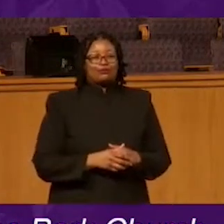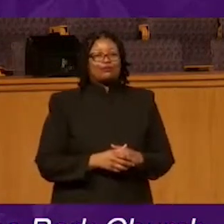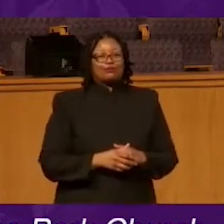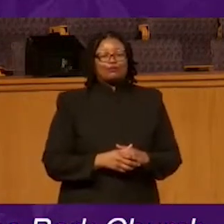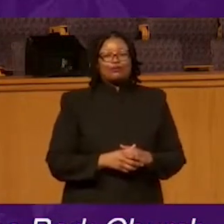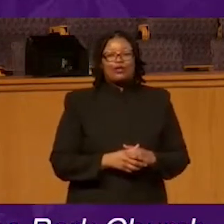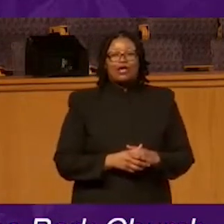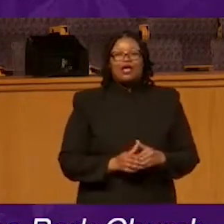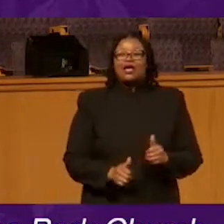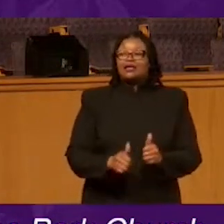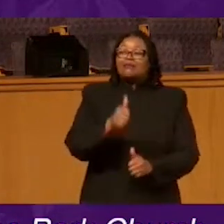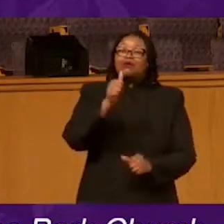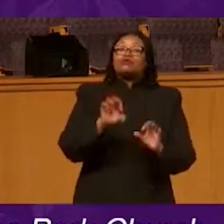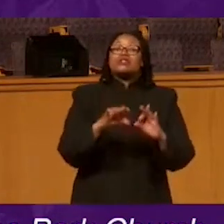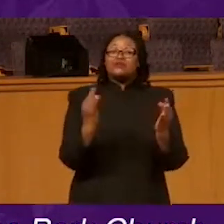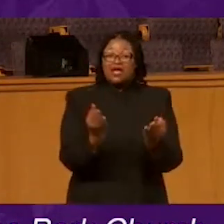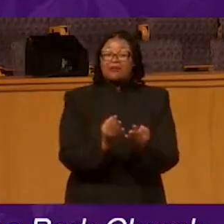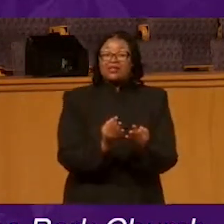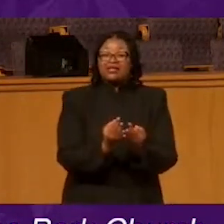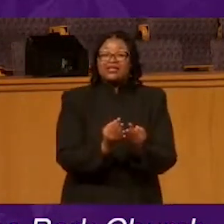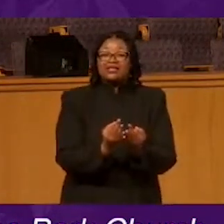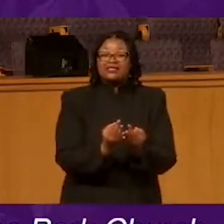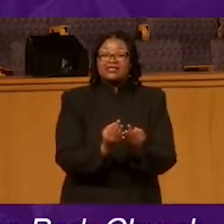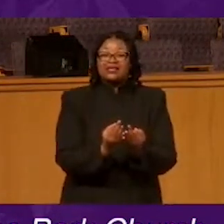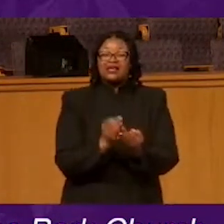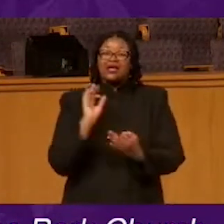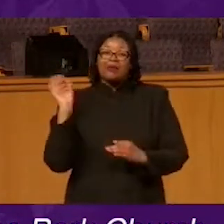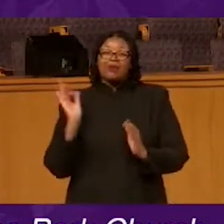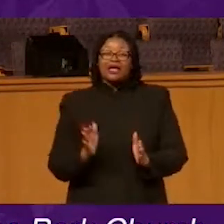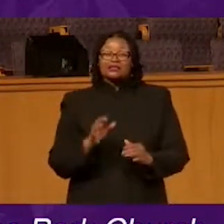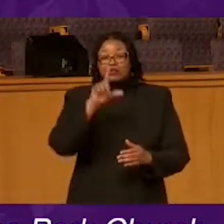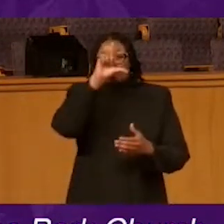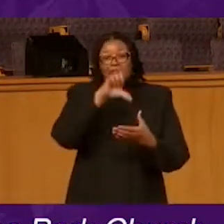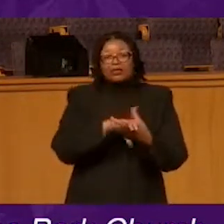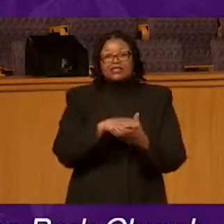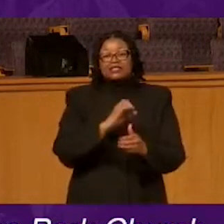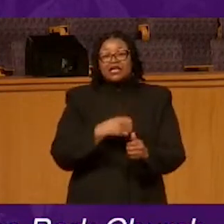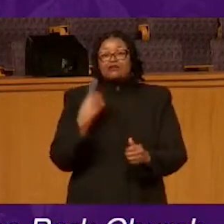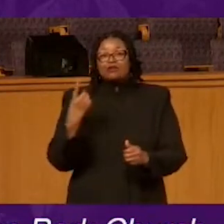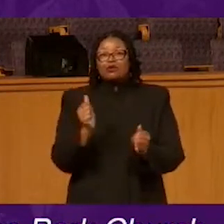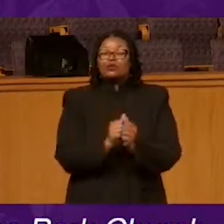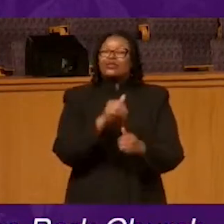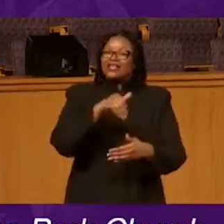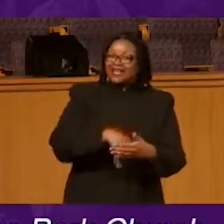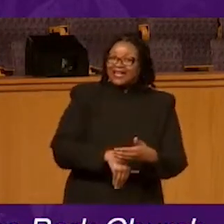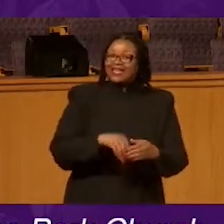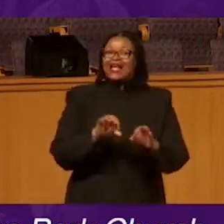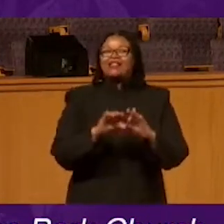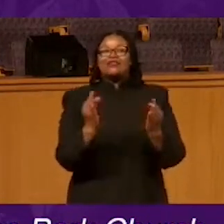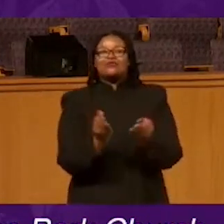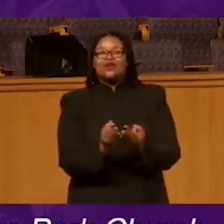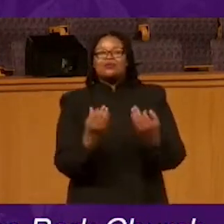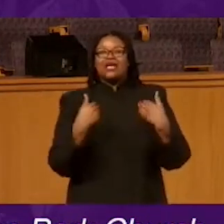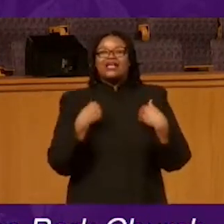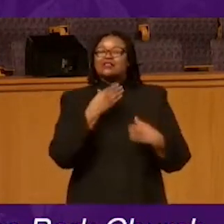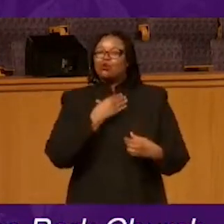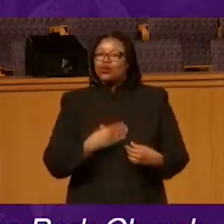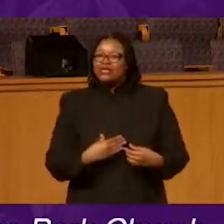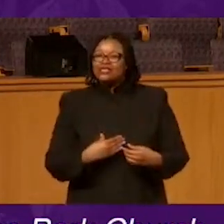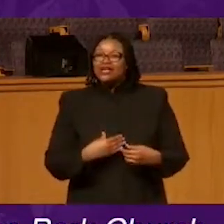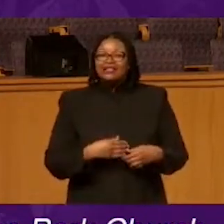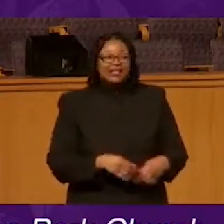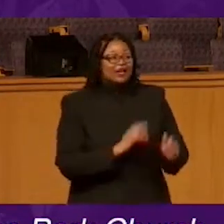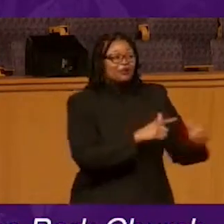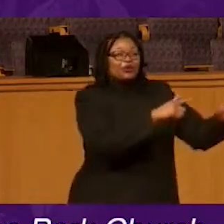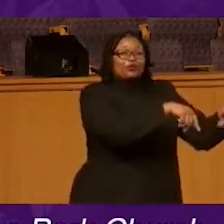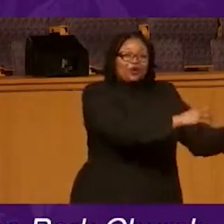And in most families, I believe that everybody within the family has wished that they could run away